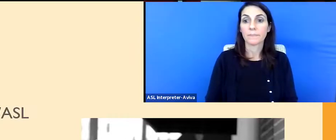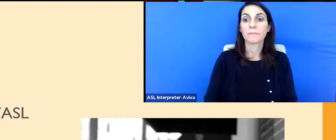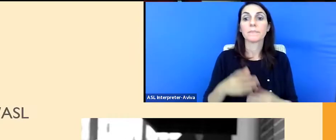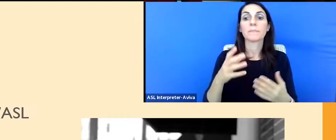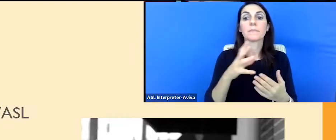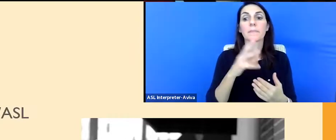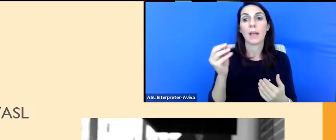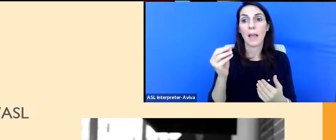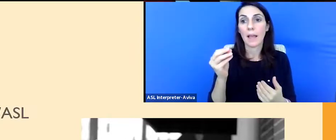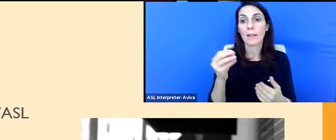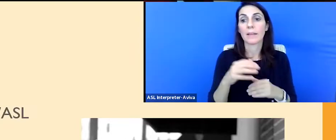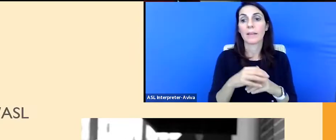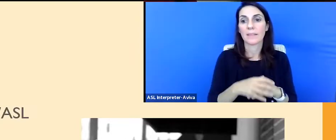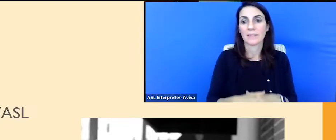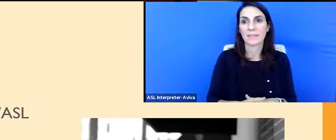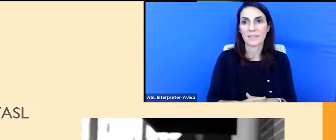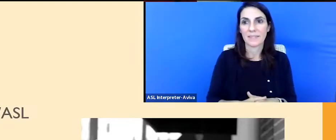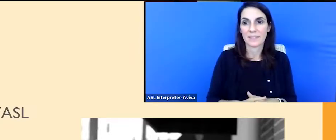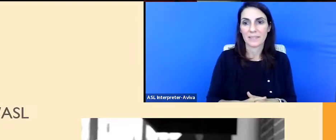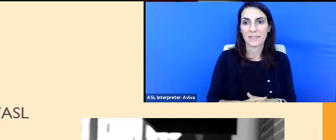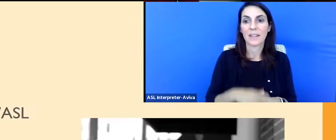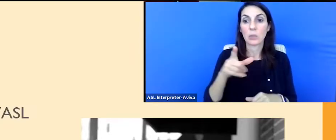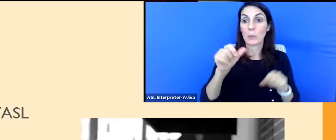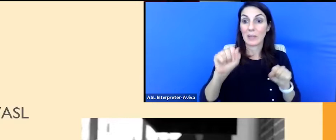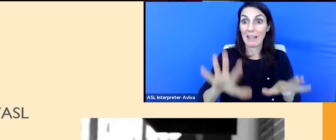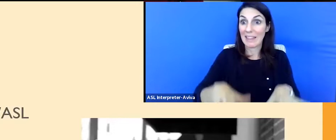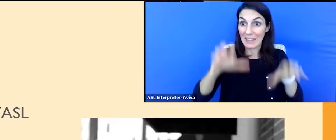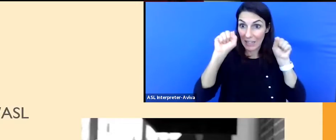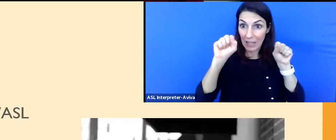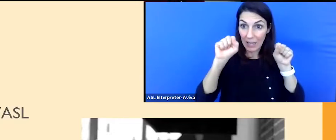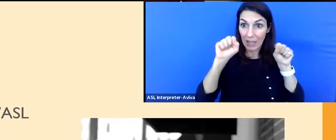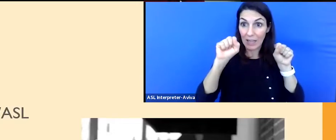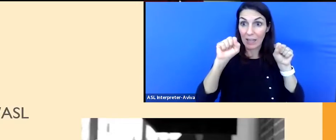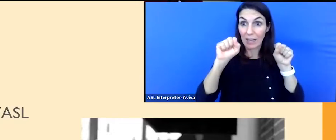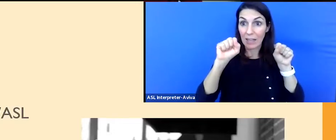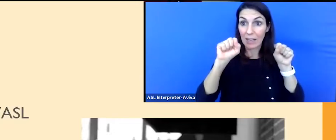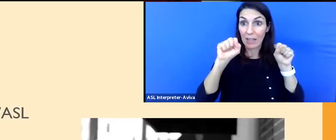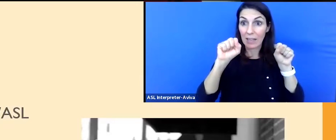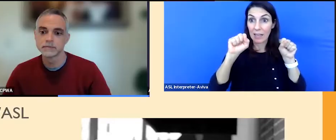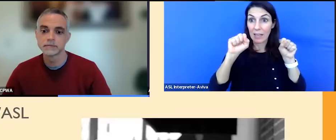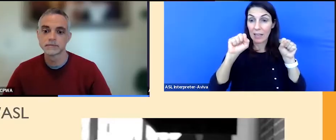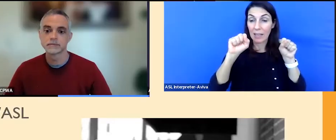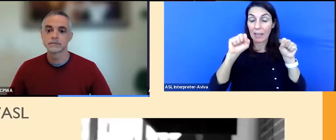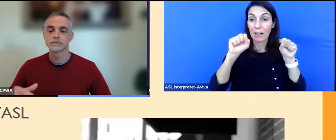and take over. You can Hello, everyone. and